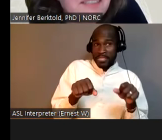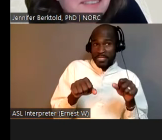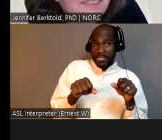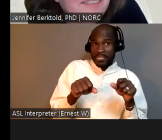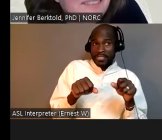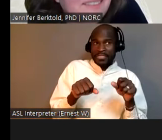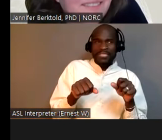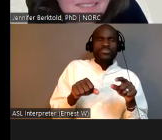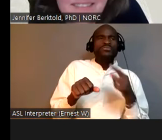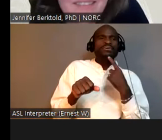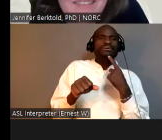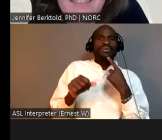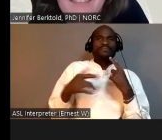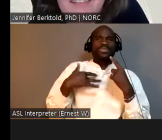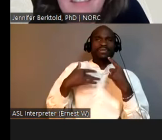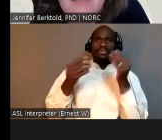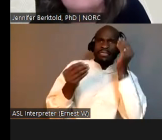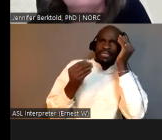piece.